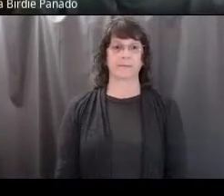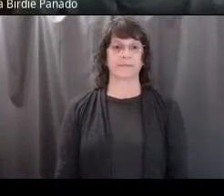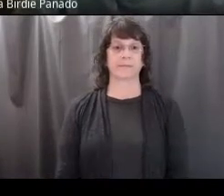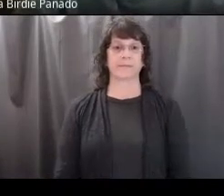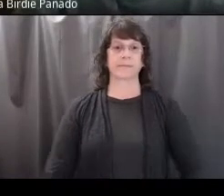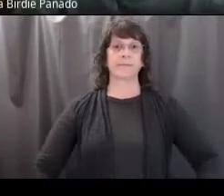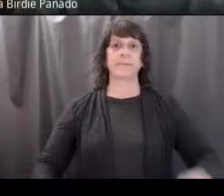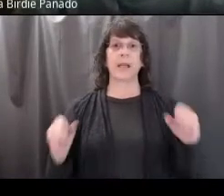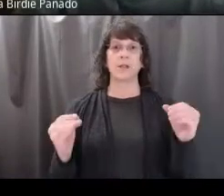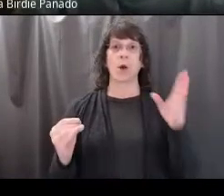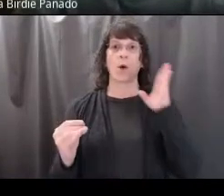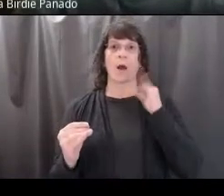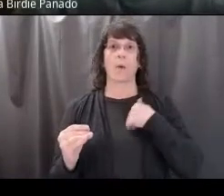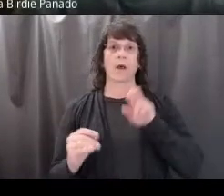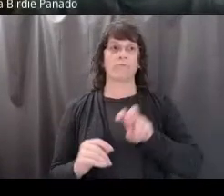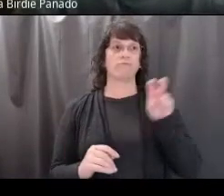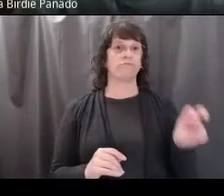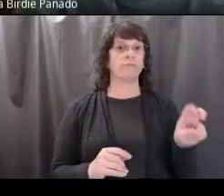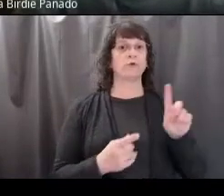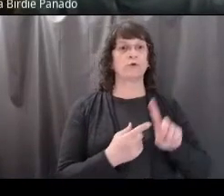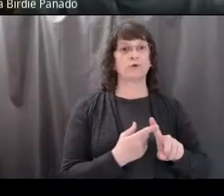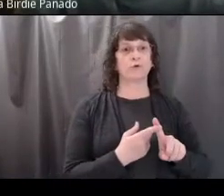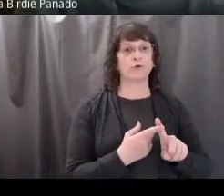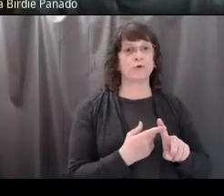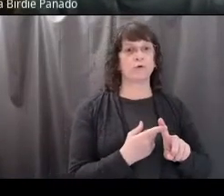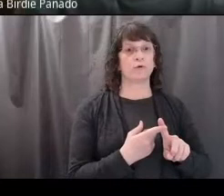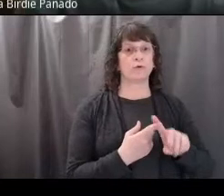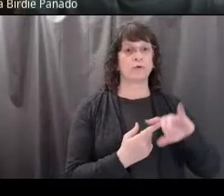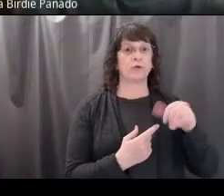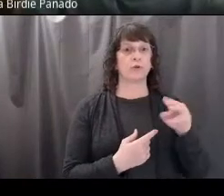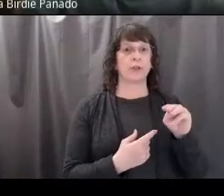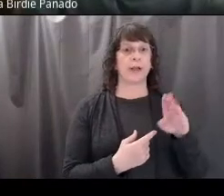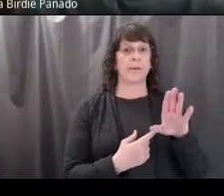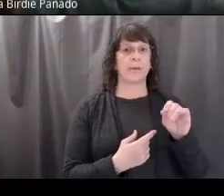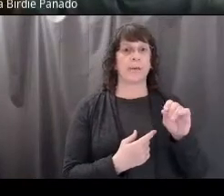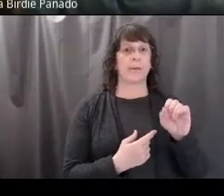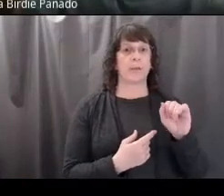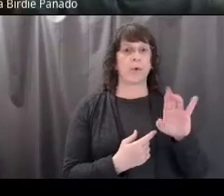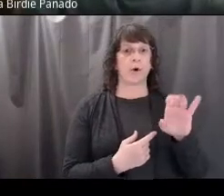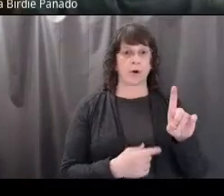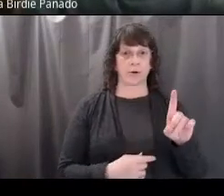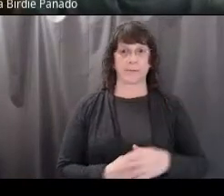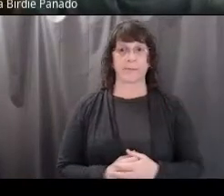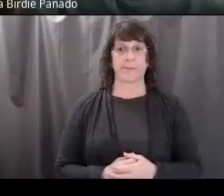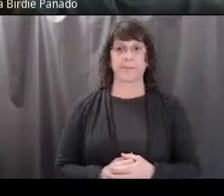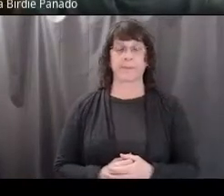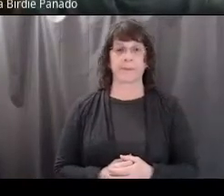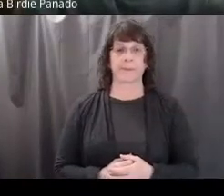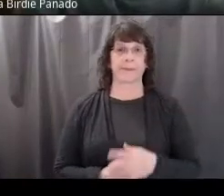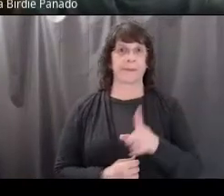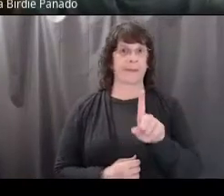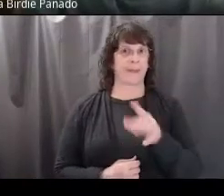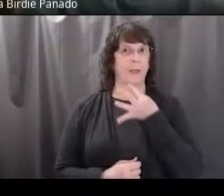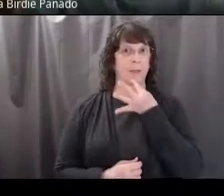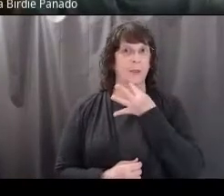So I am going to hop over to our Jamboard in